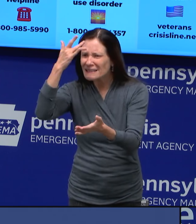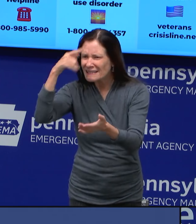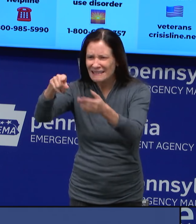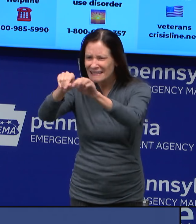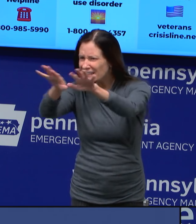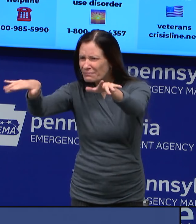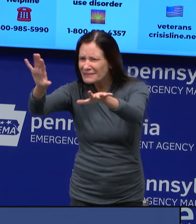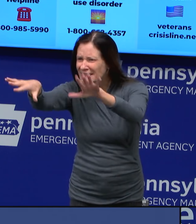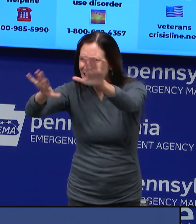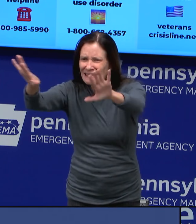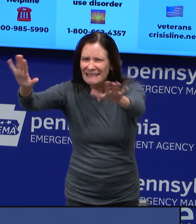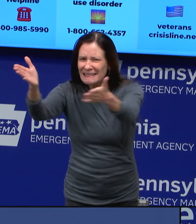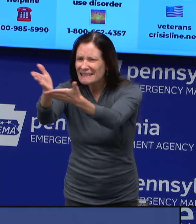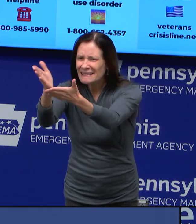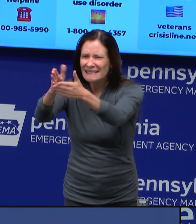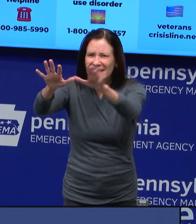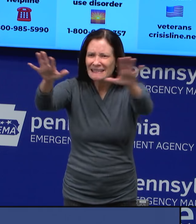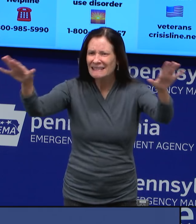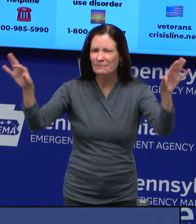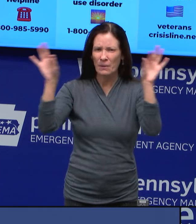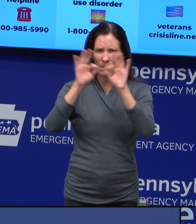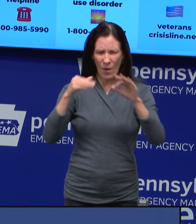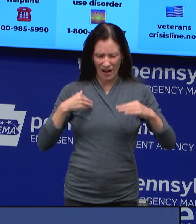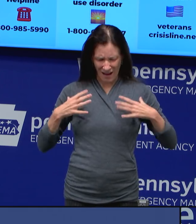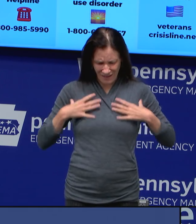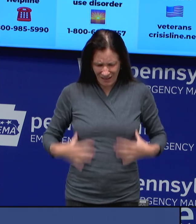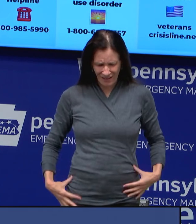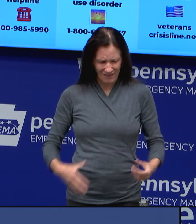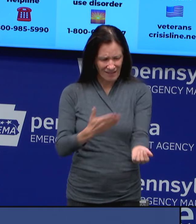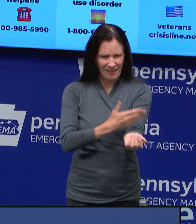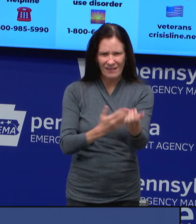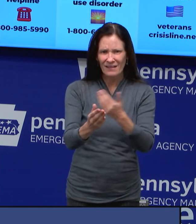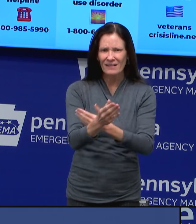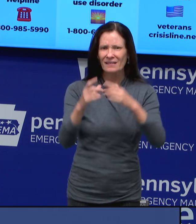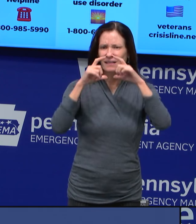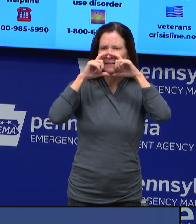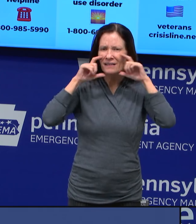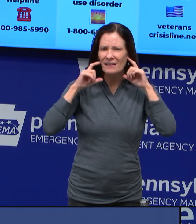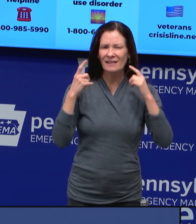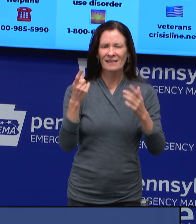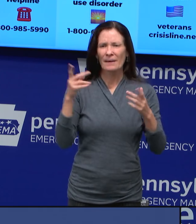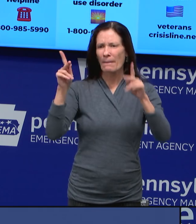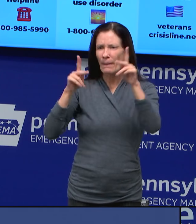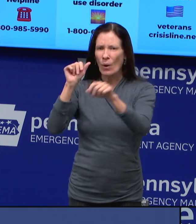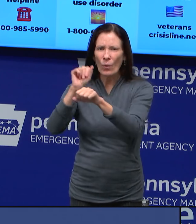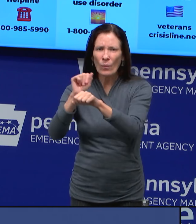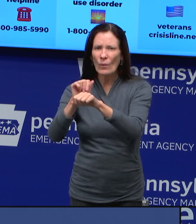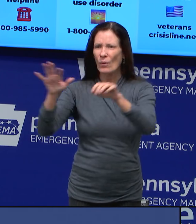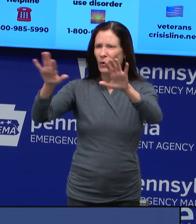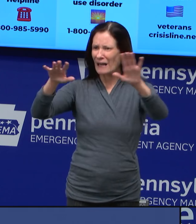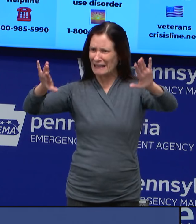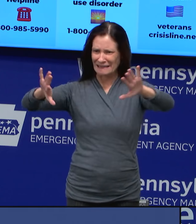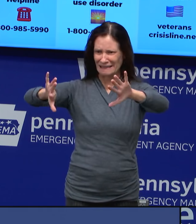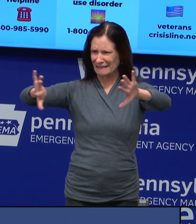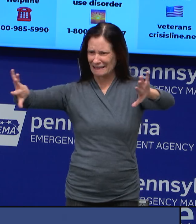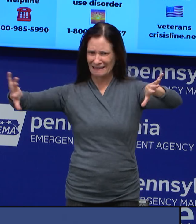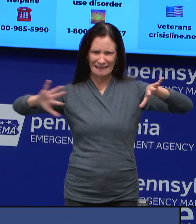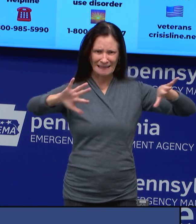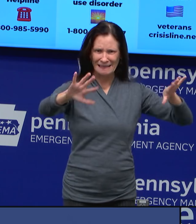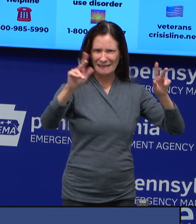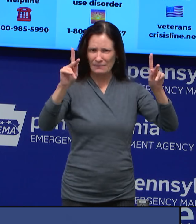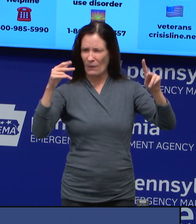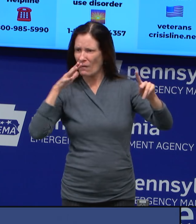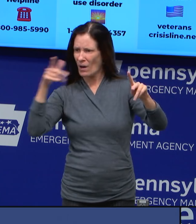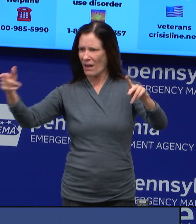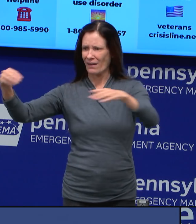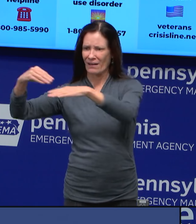patients, cohorting staff in certain areas to try to avoid spread of COVID-19. And then we've contracted